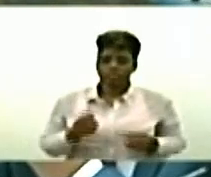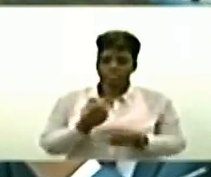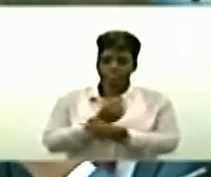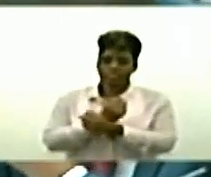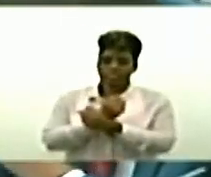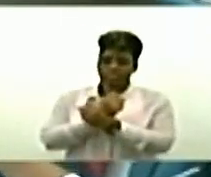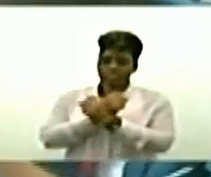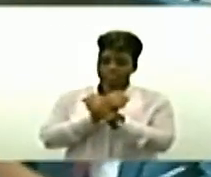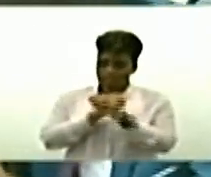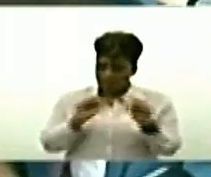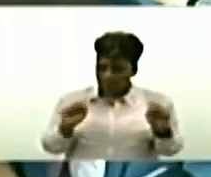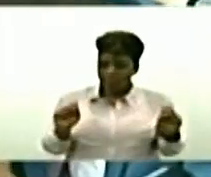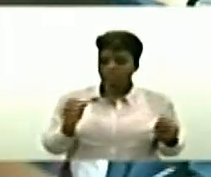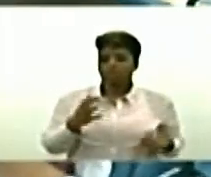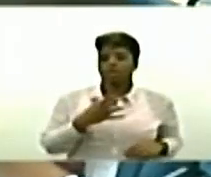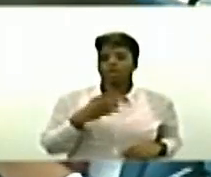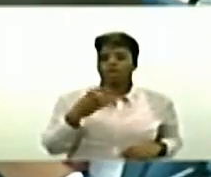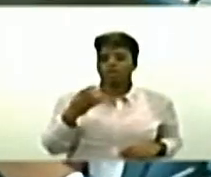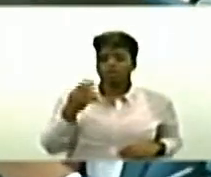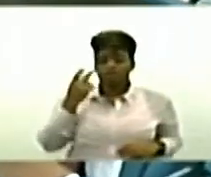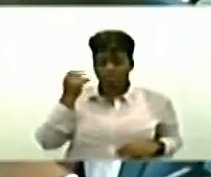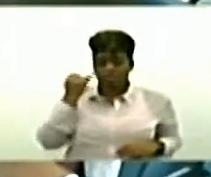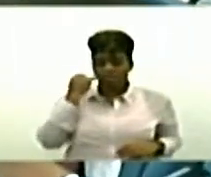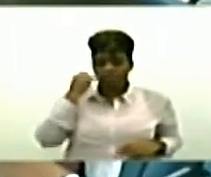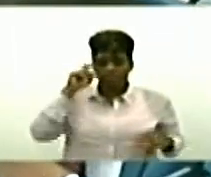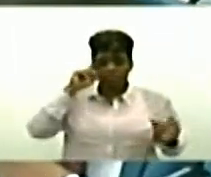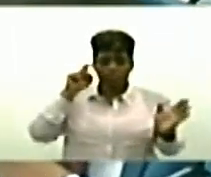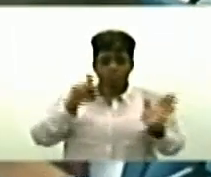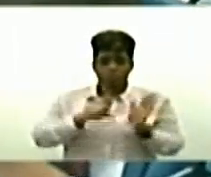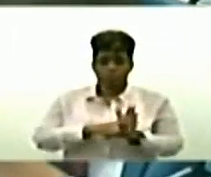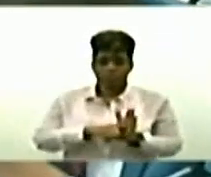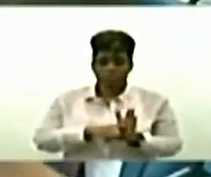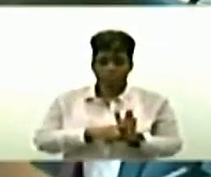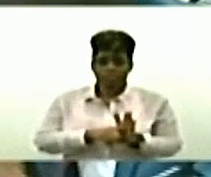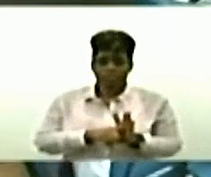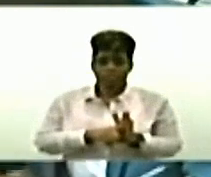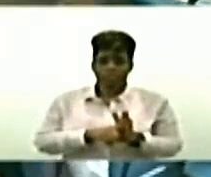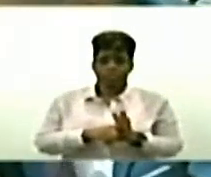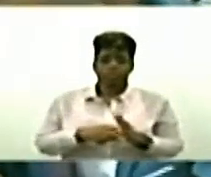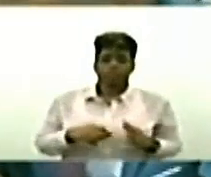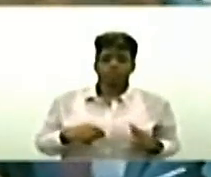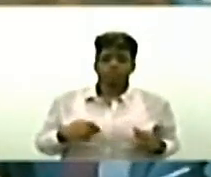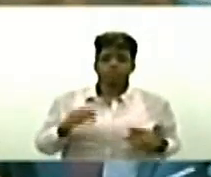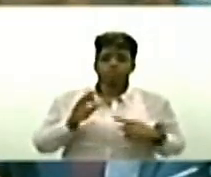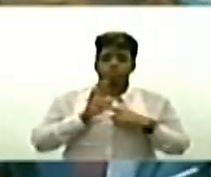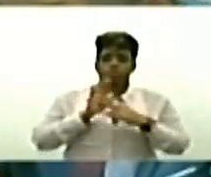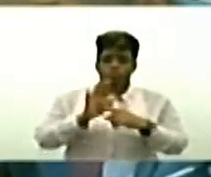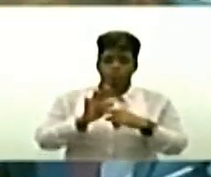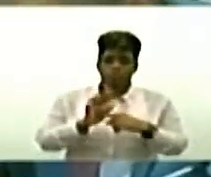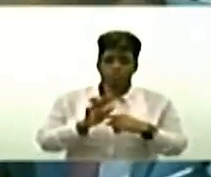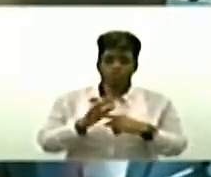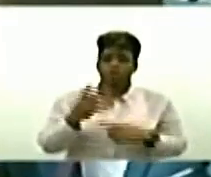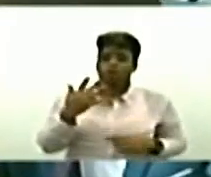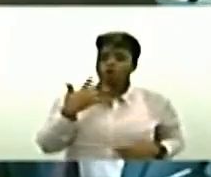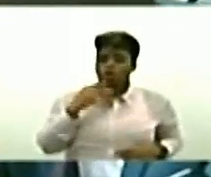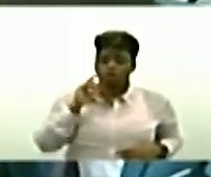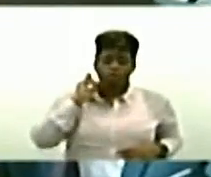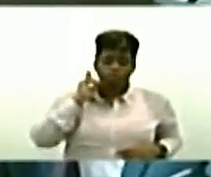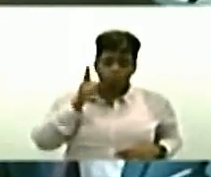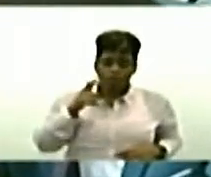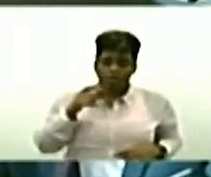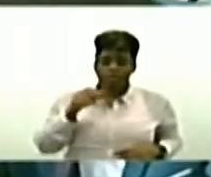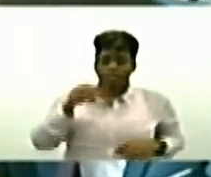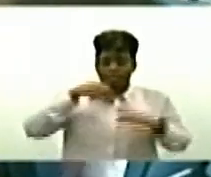and if you notice in the bill, there is indicating that the decals will be reflective. So in the